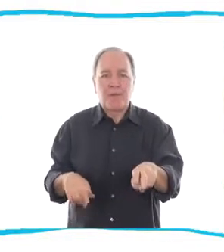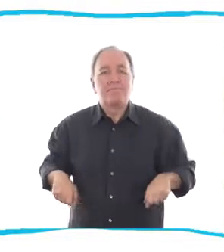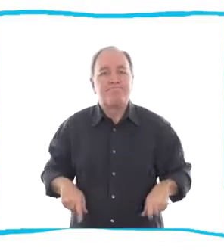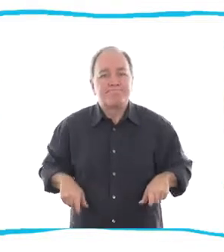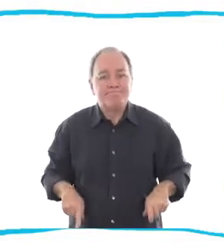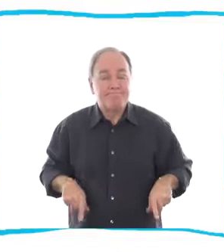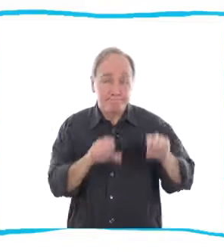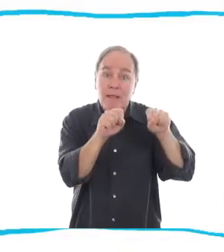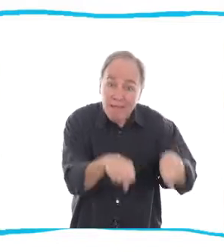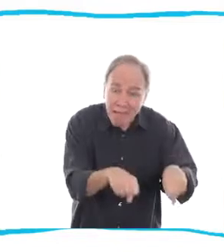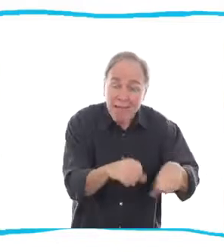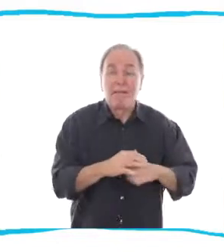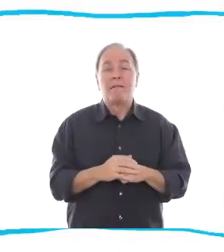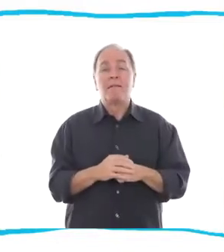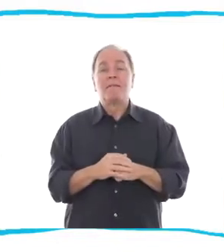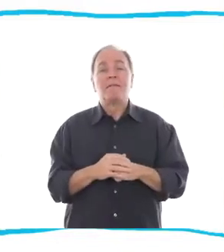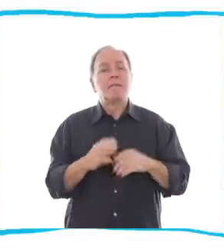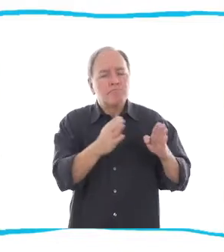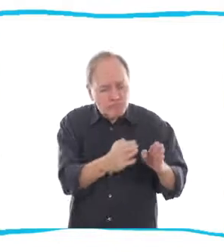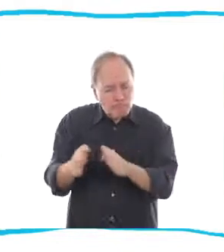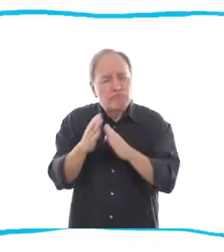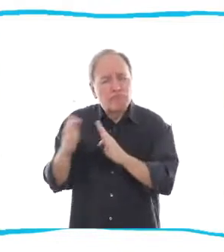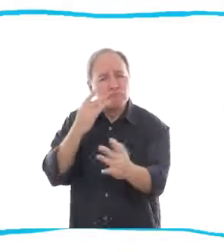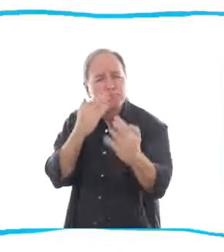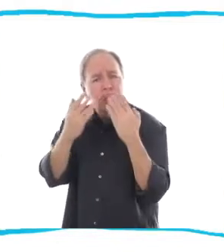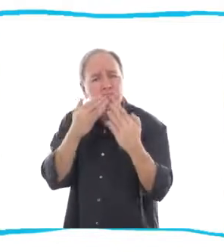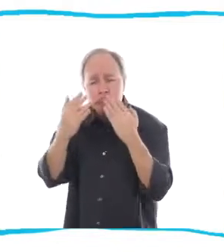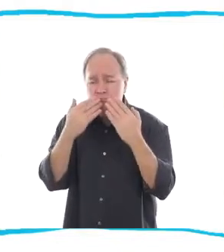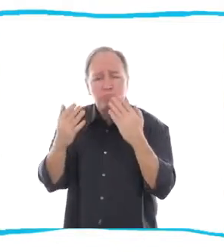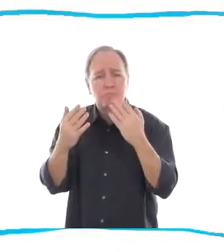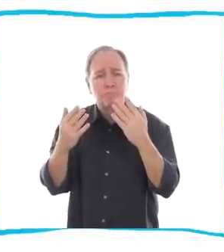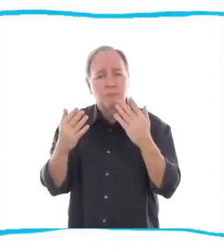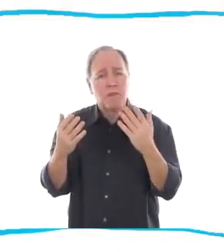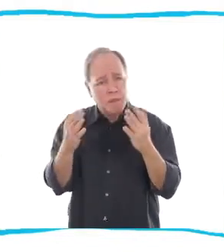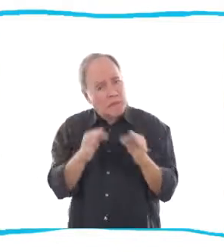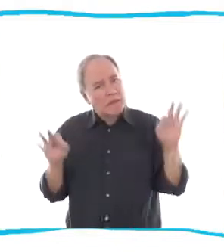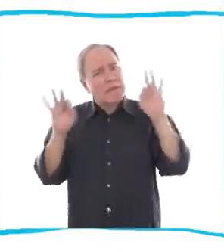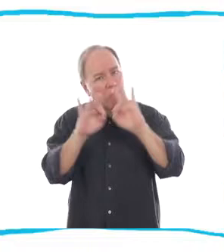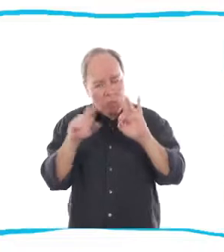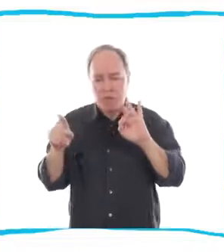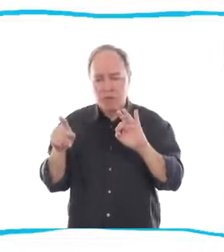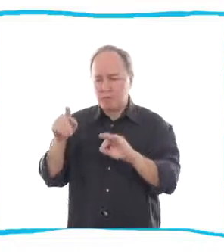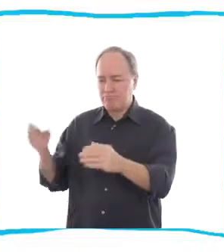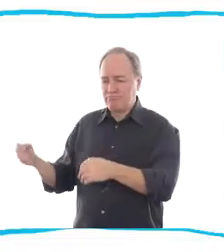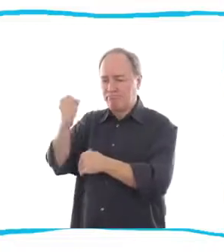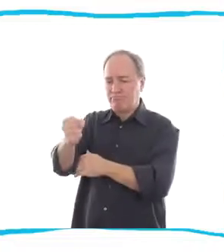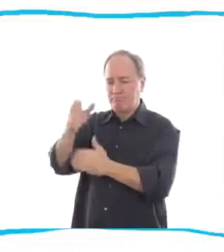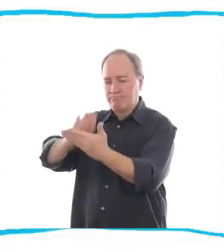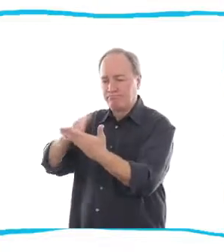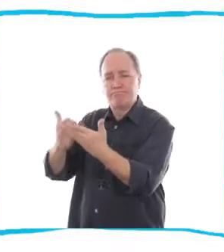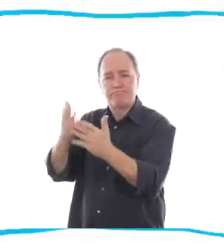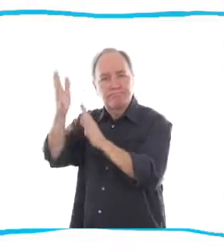at the end so that people can have easy access to their desks. When planning for an accessible meeting, it's important to